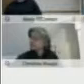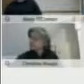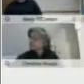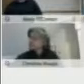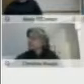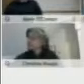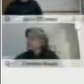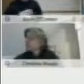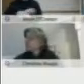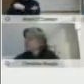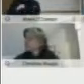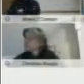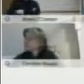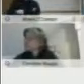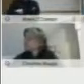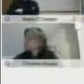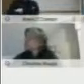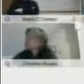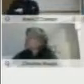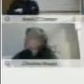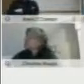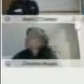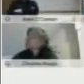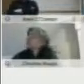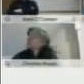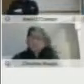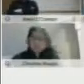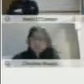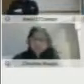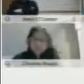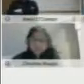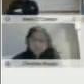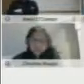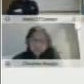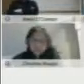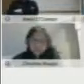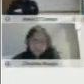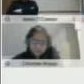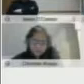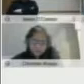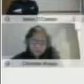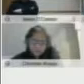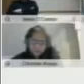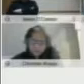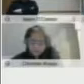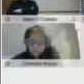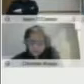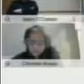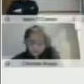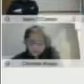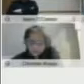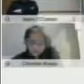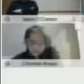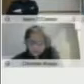you. Any representative from District City Councilor?